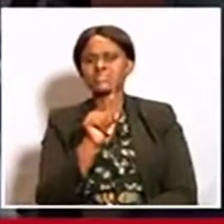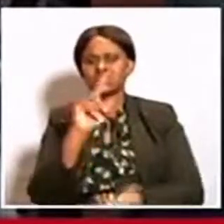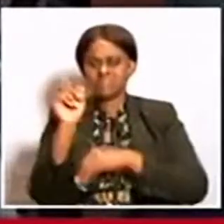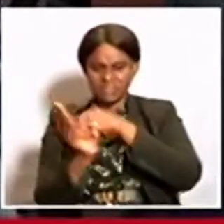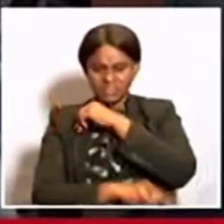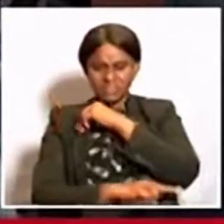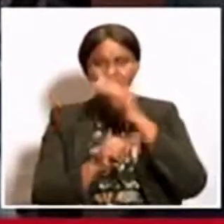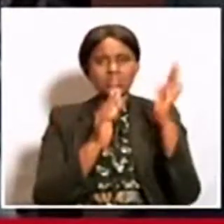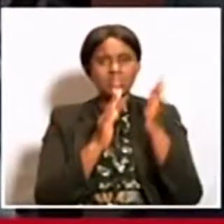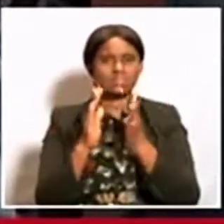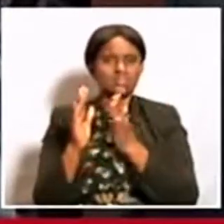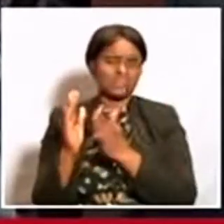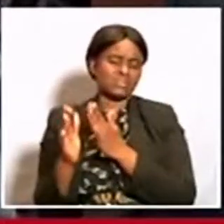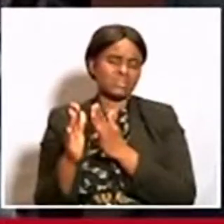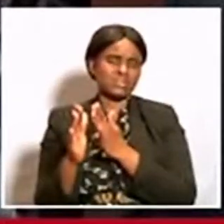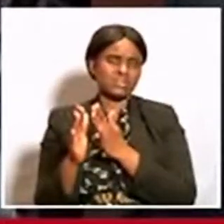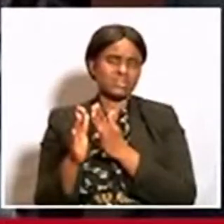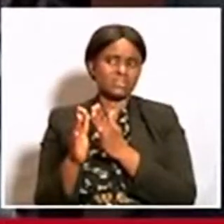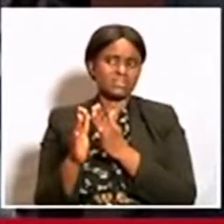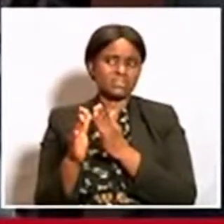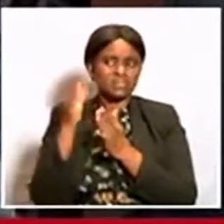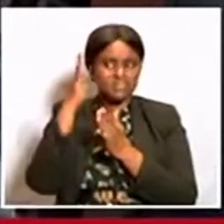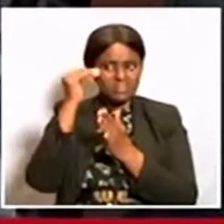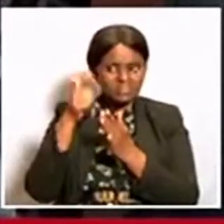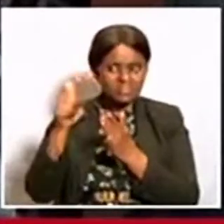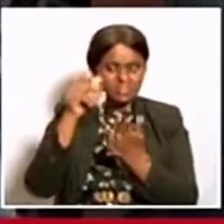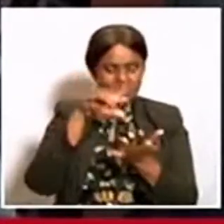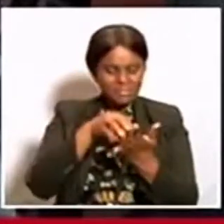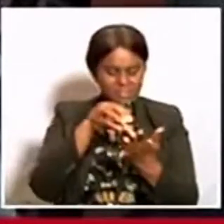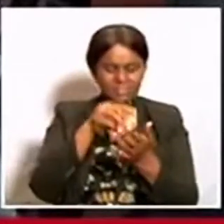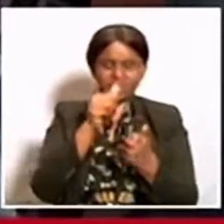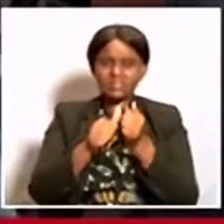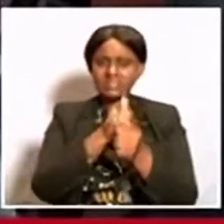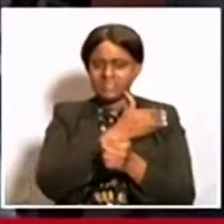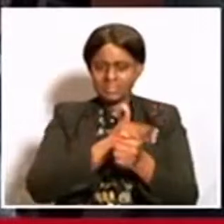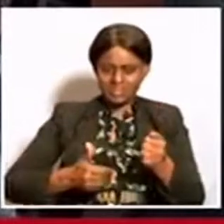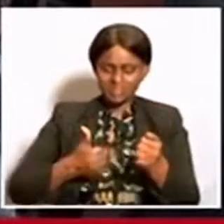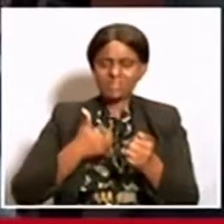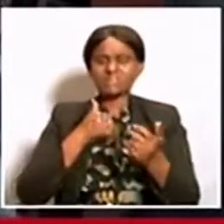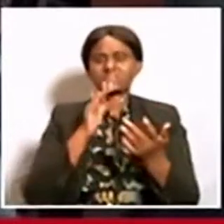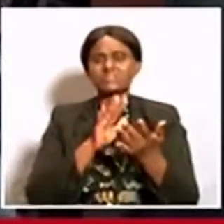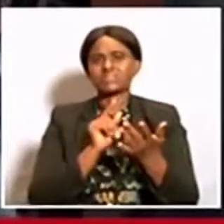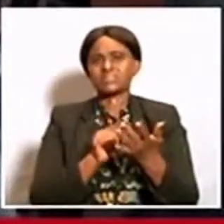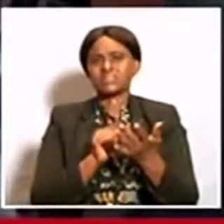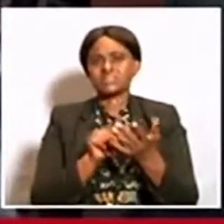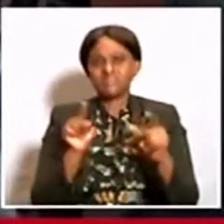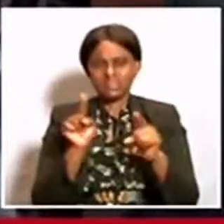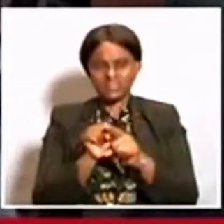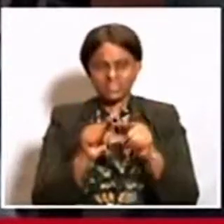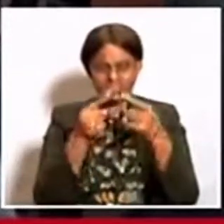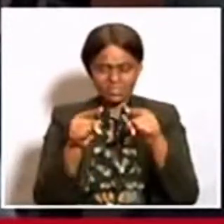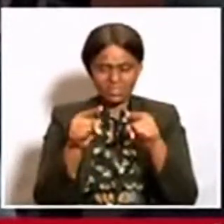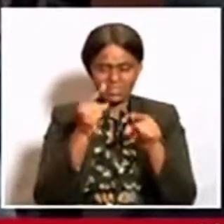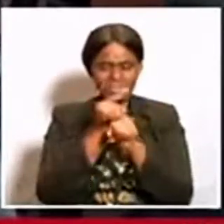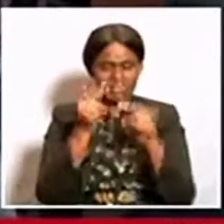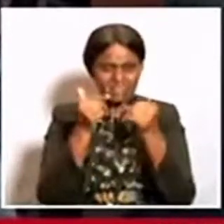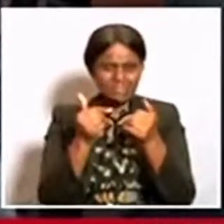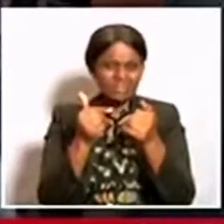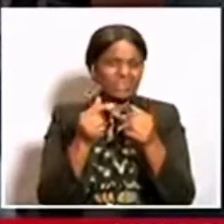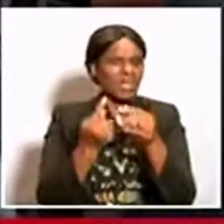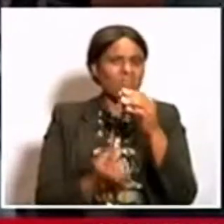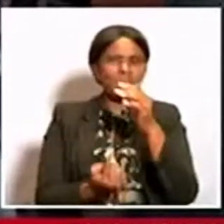measure? Why are they taking matters which are seriously being done just